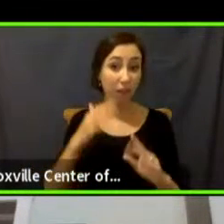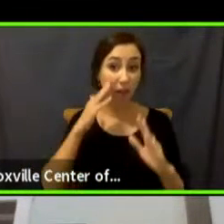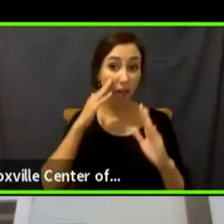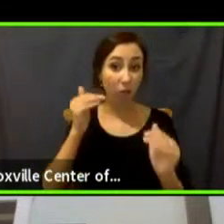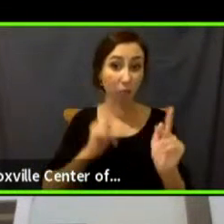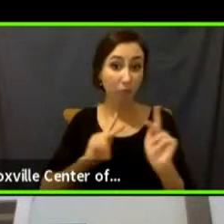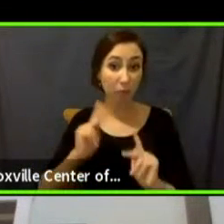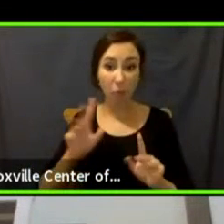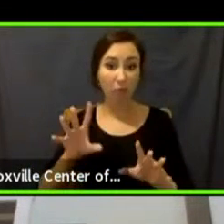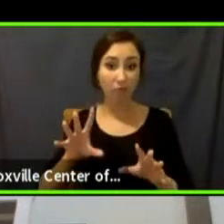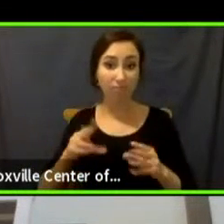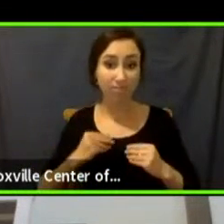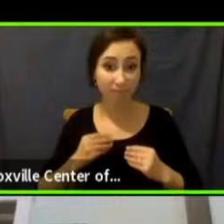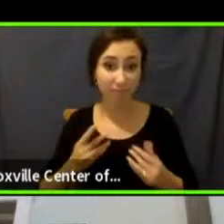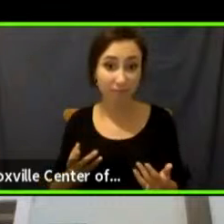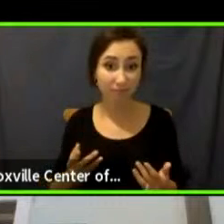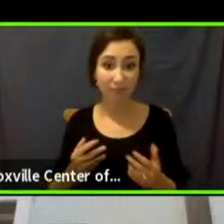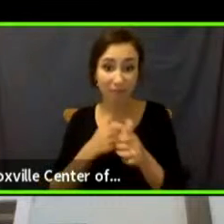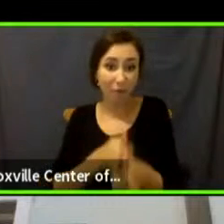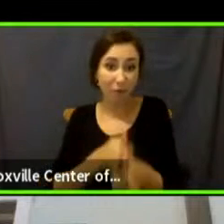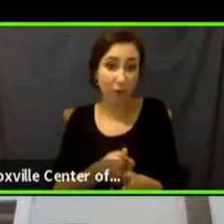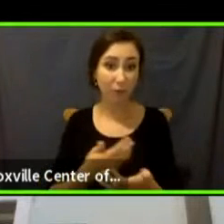heart and follow.